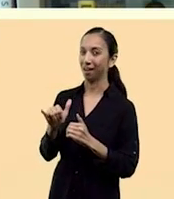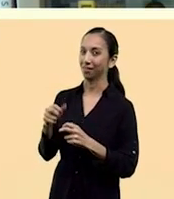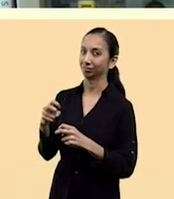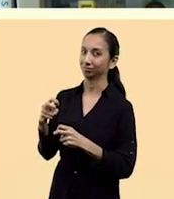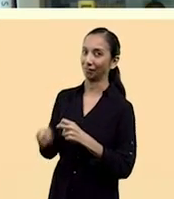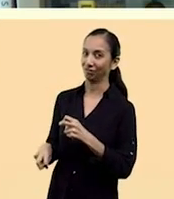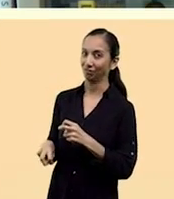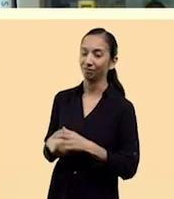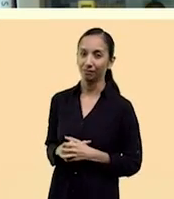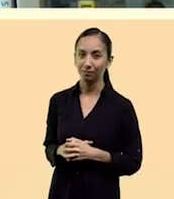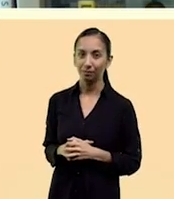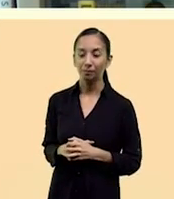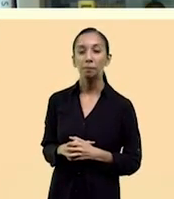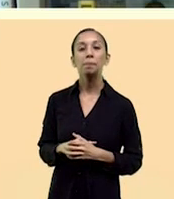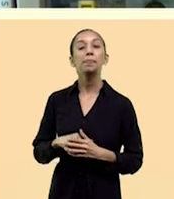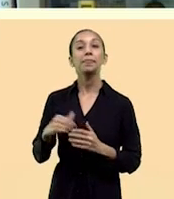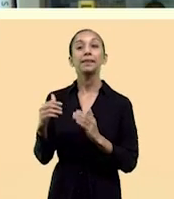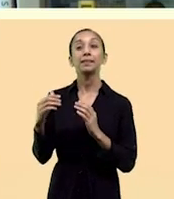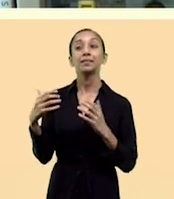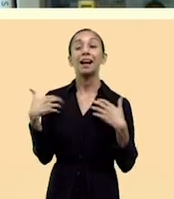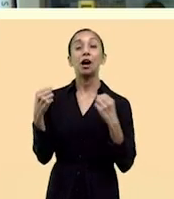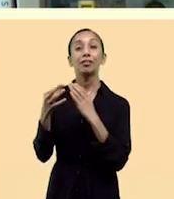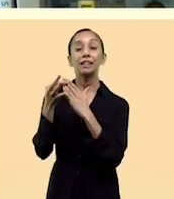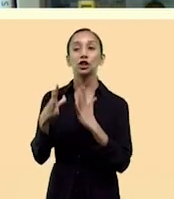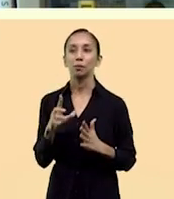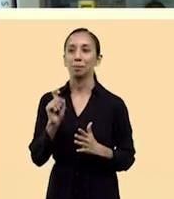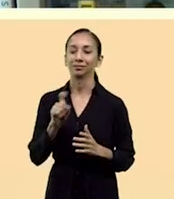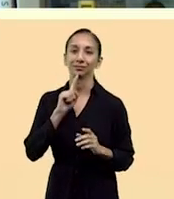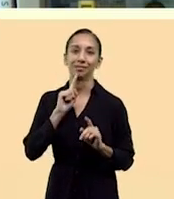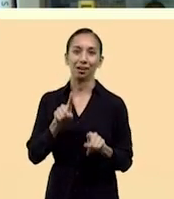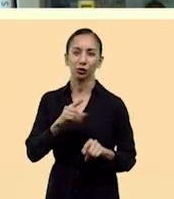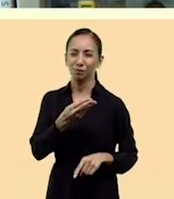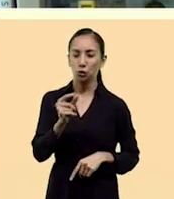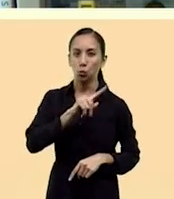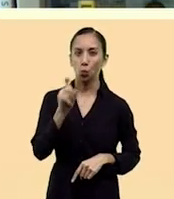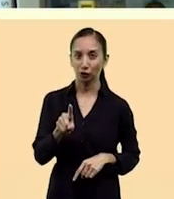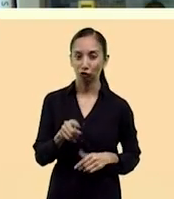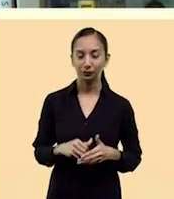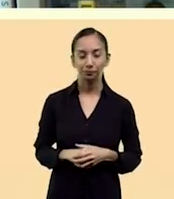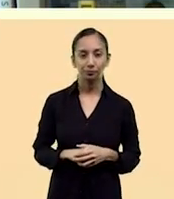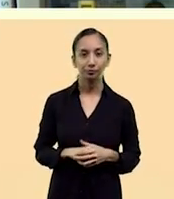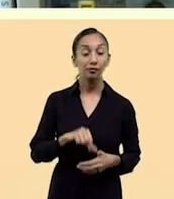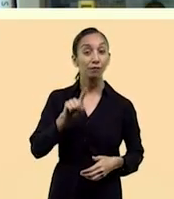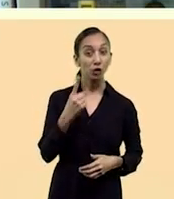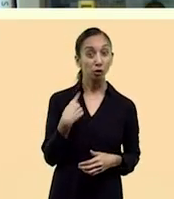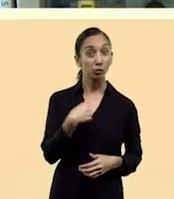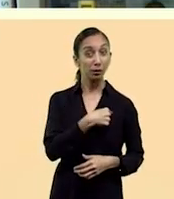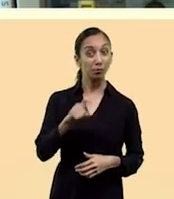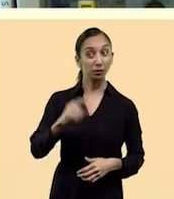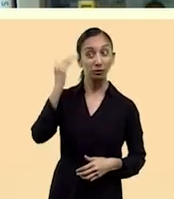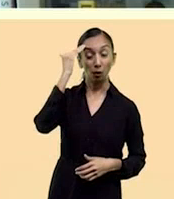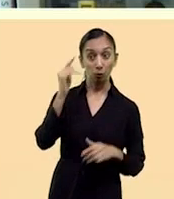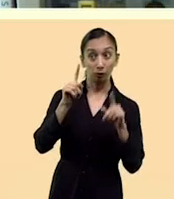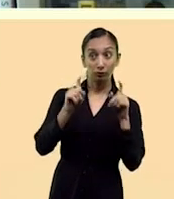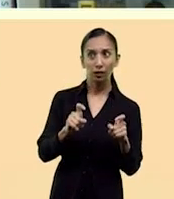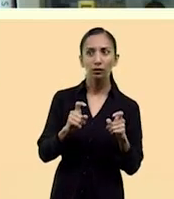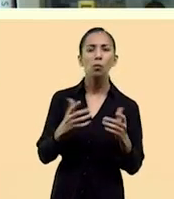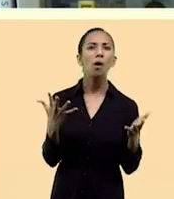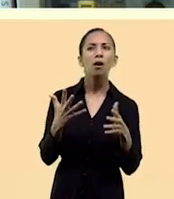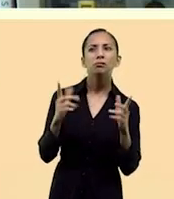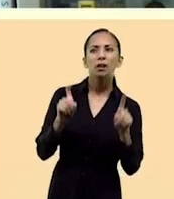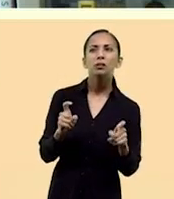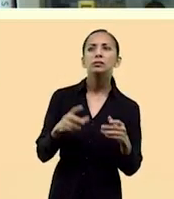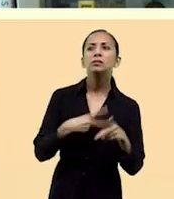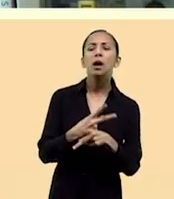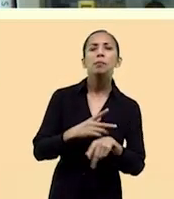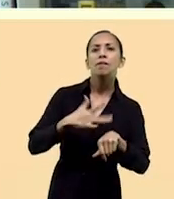Health authorities, we need to provide clear answers on several important questions to help us answer the how. First, what testing is available to